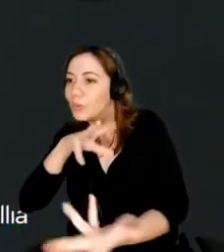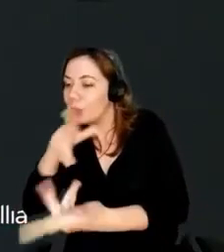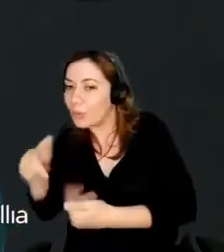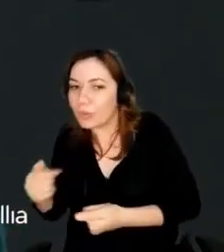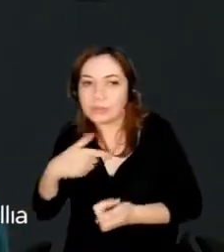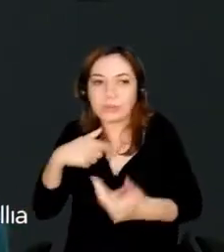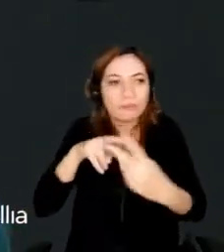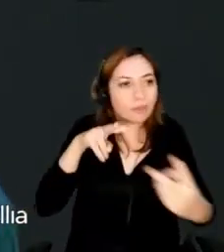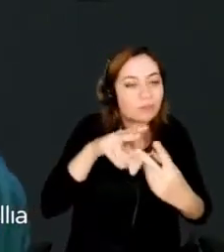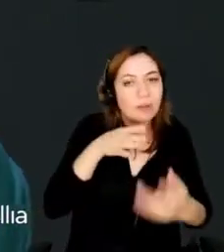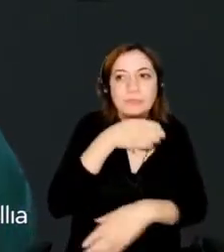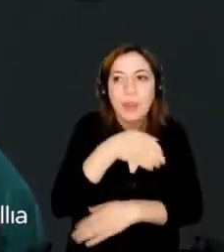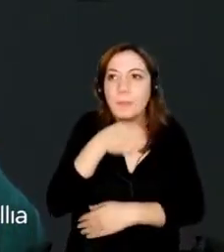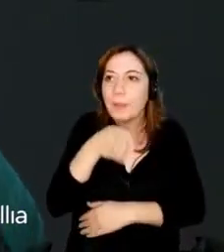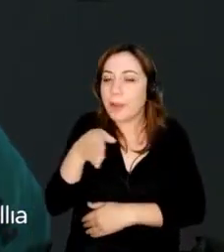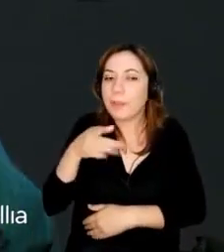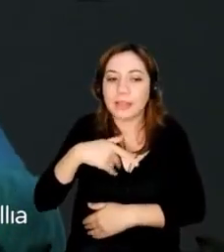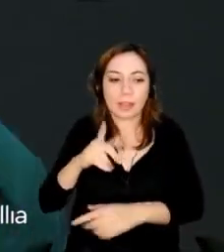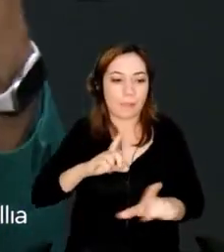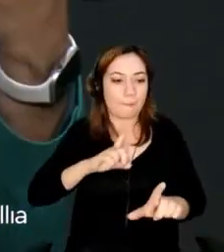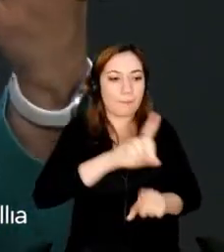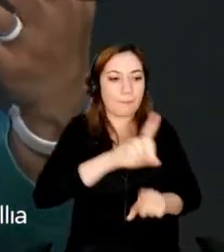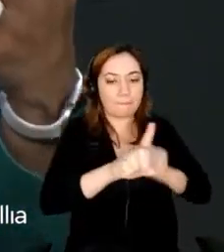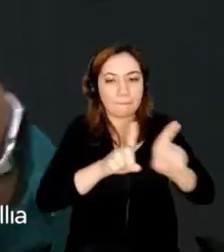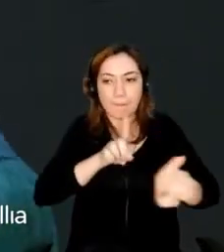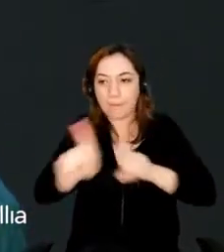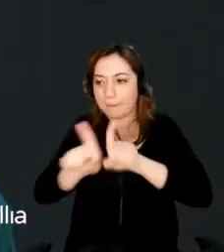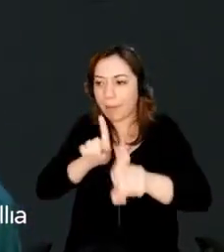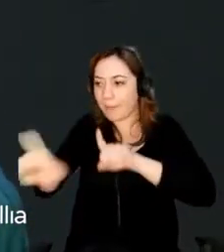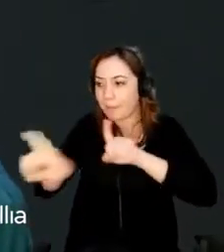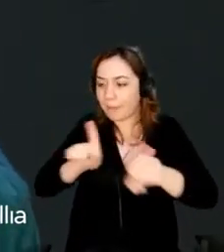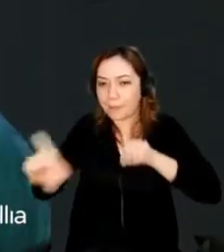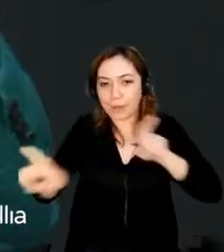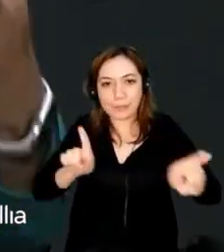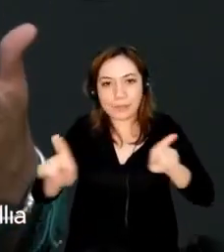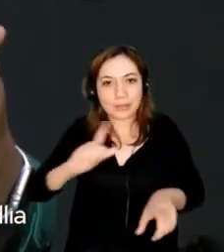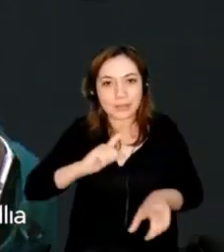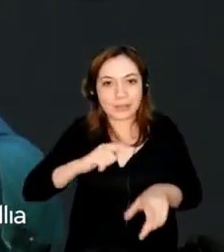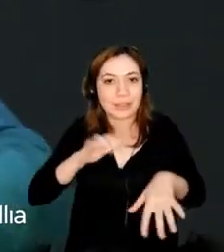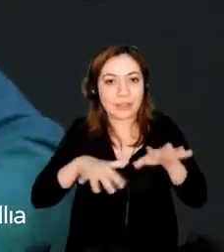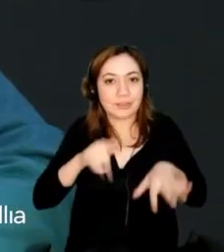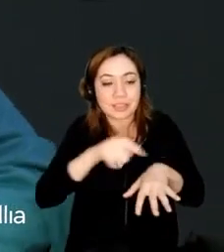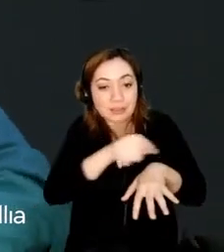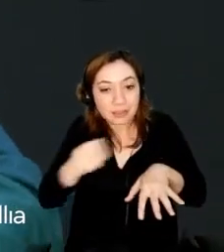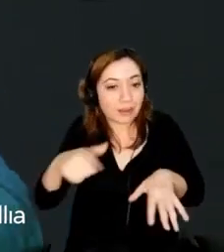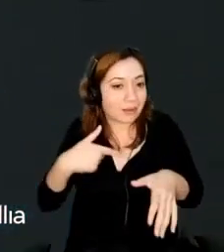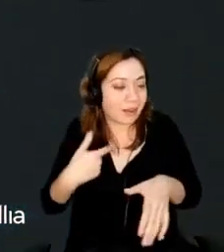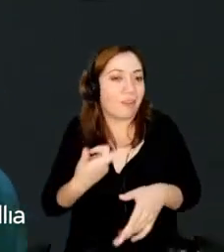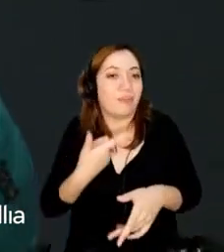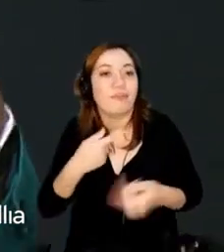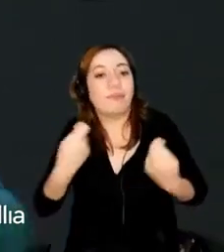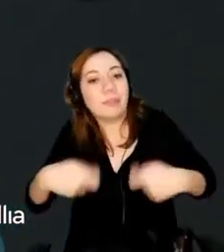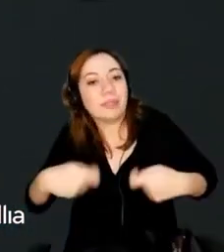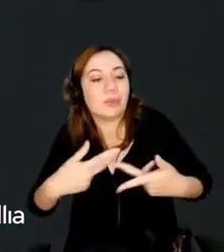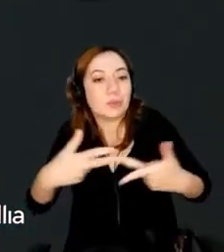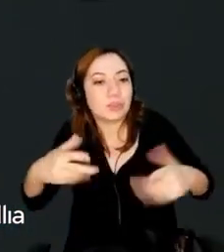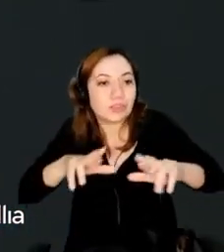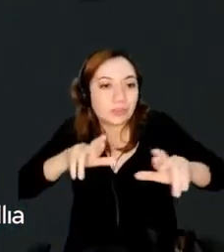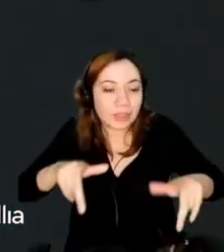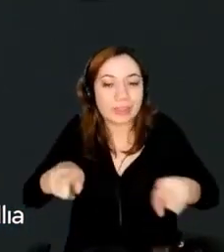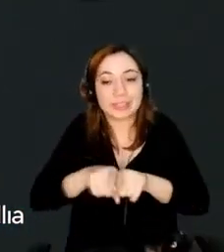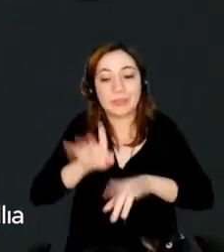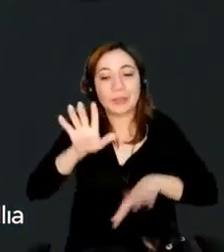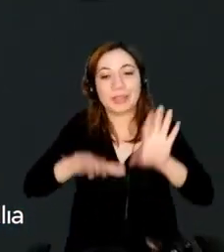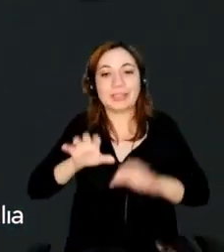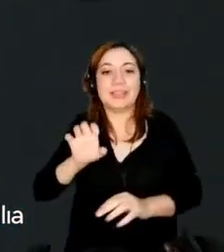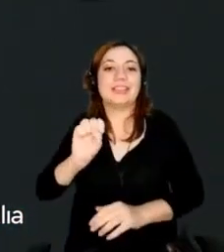there's a different version of myself. It may have different needs and different wants, if you can imagine, or even different styles, maybe even cooler jackets.